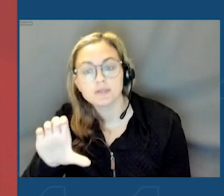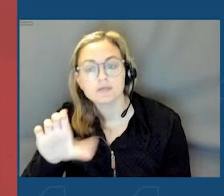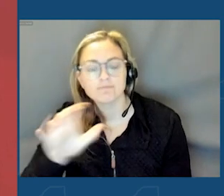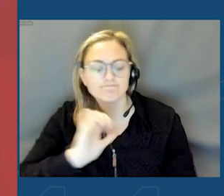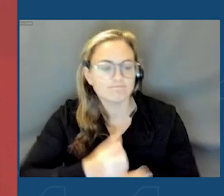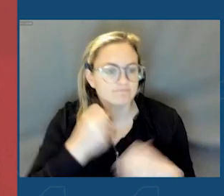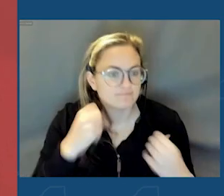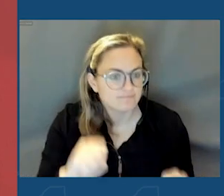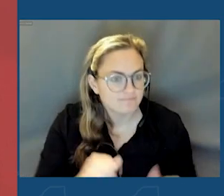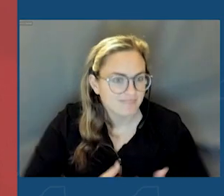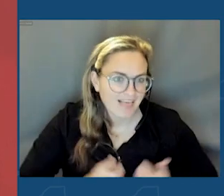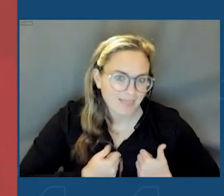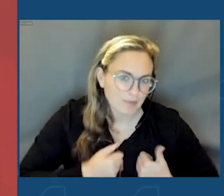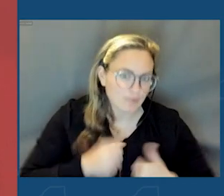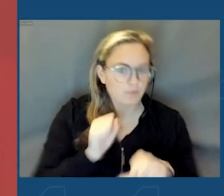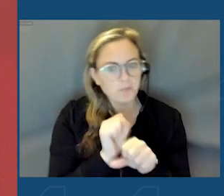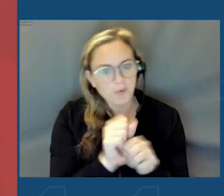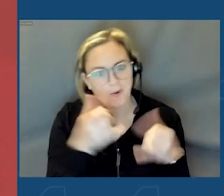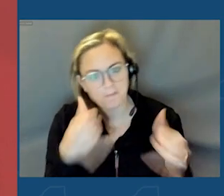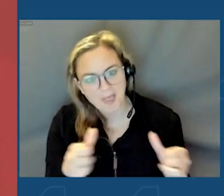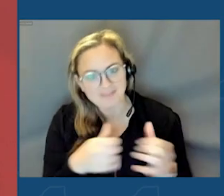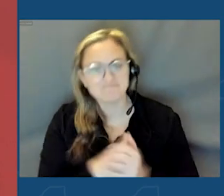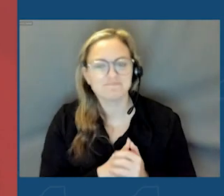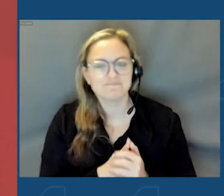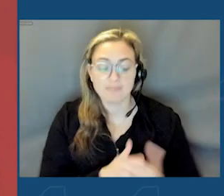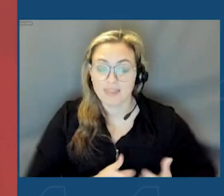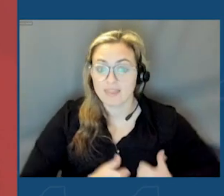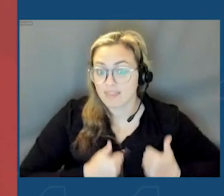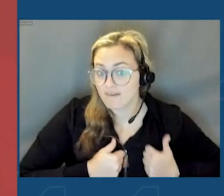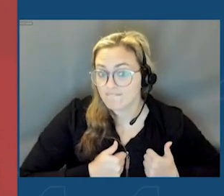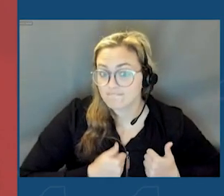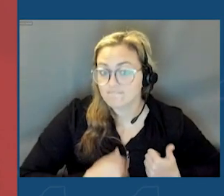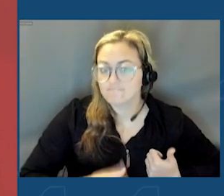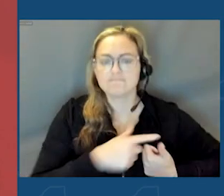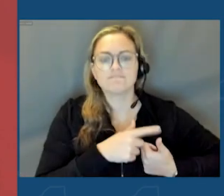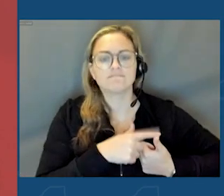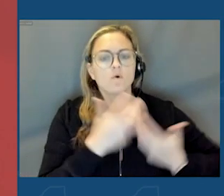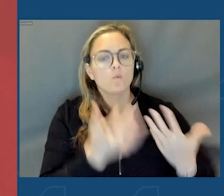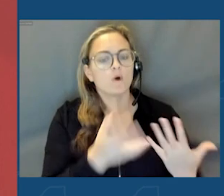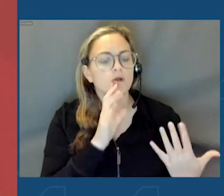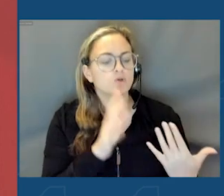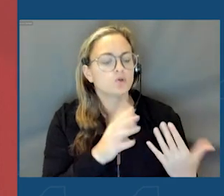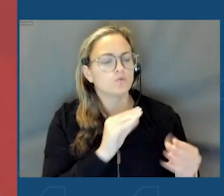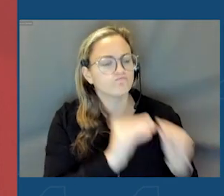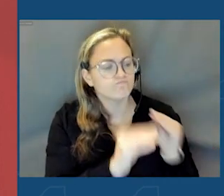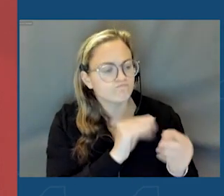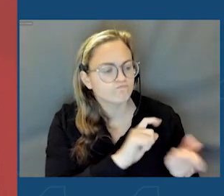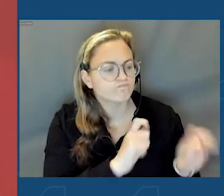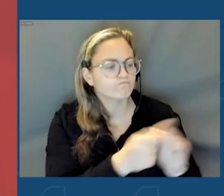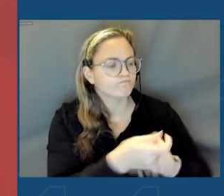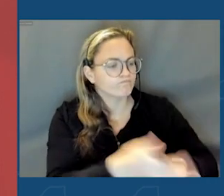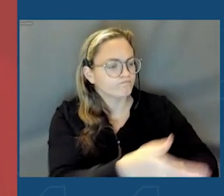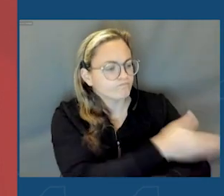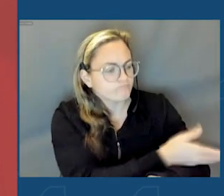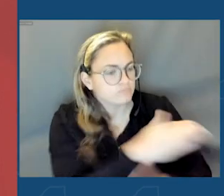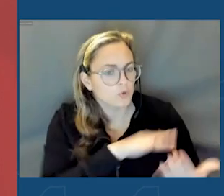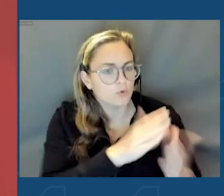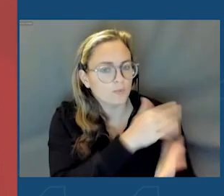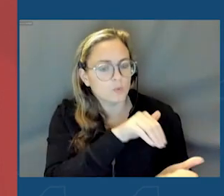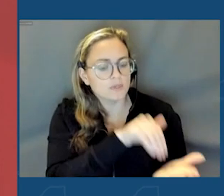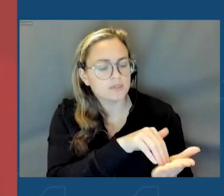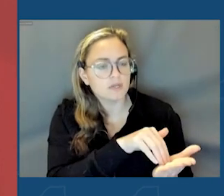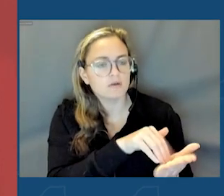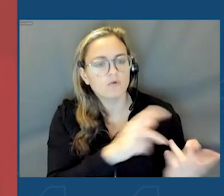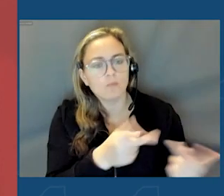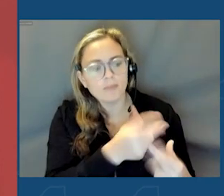live, work, play. With the LIVE initiative, the Council seeks to continue to revitalize the region's community centers through placemaking,